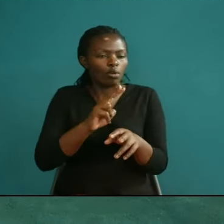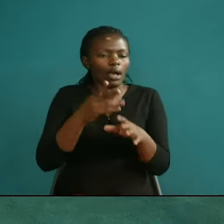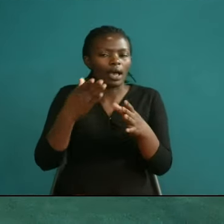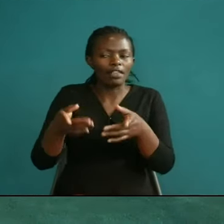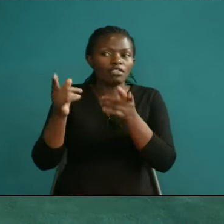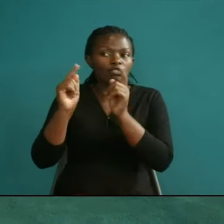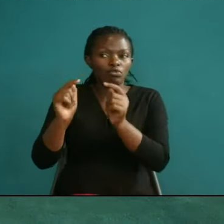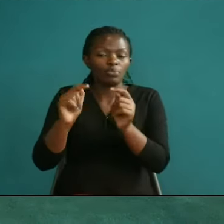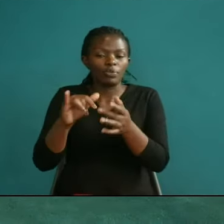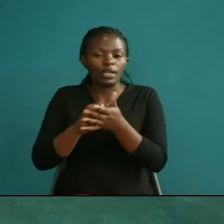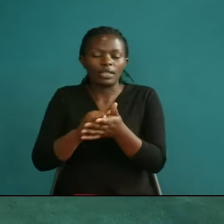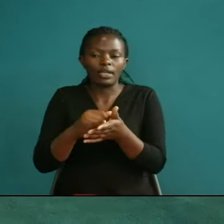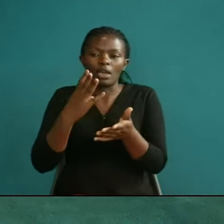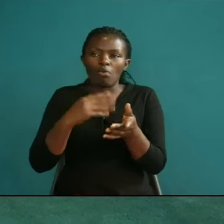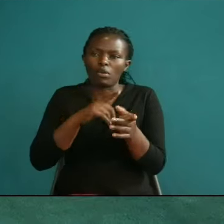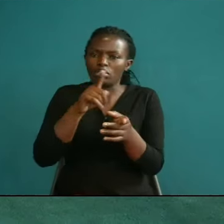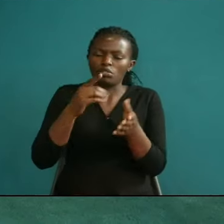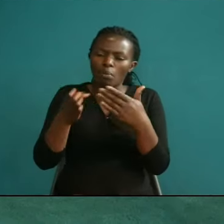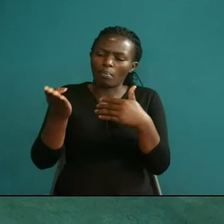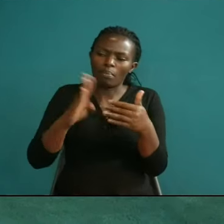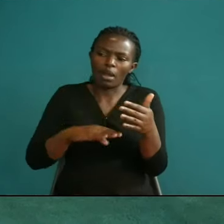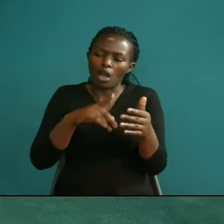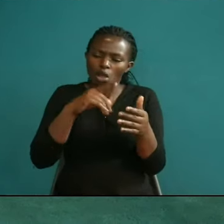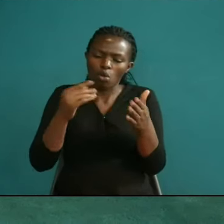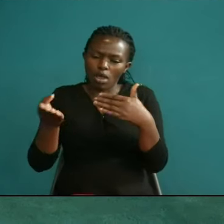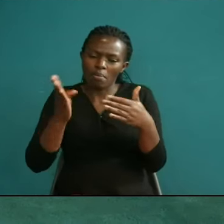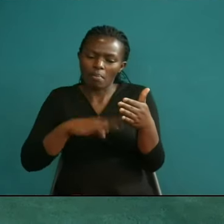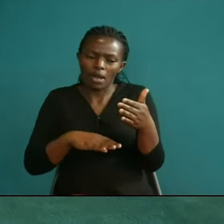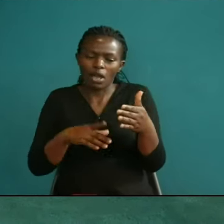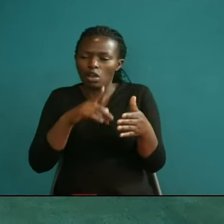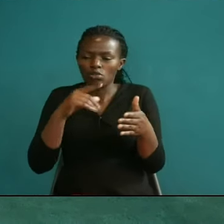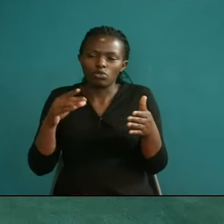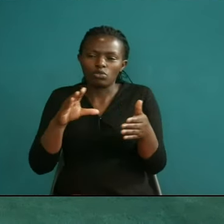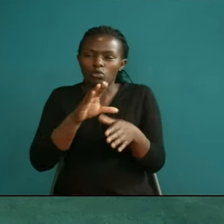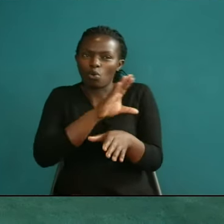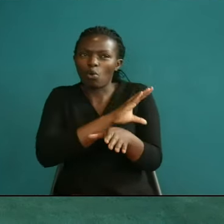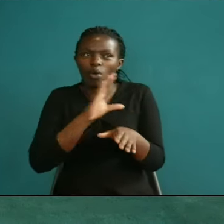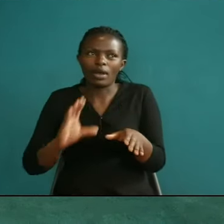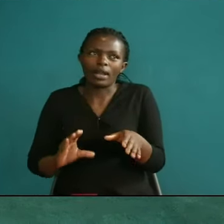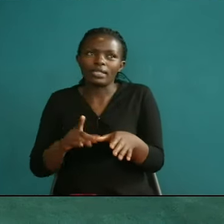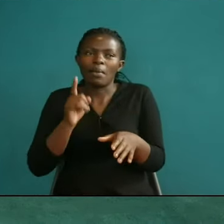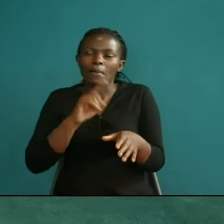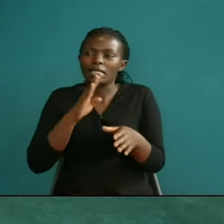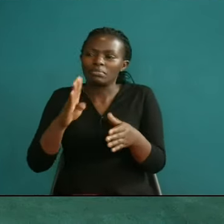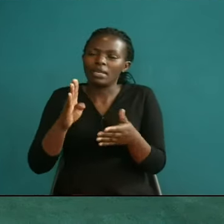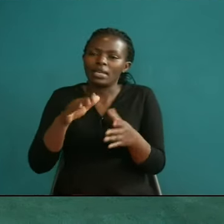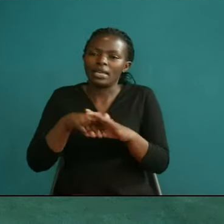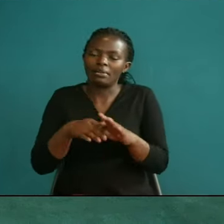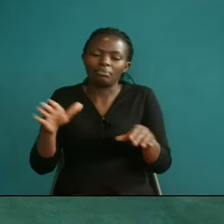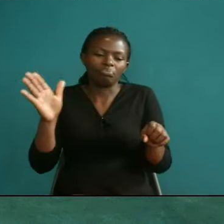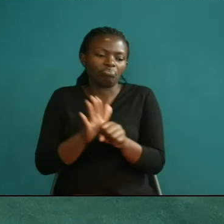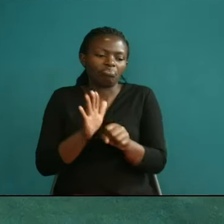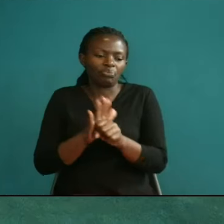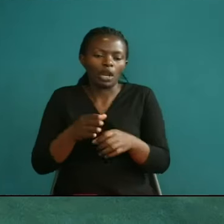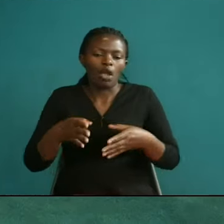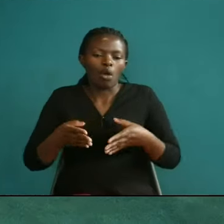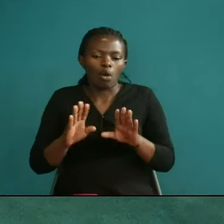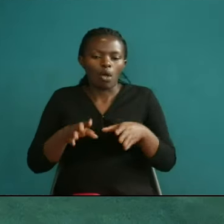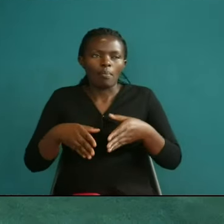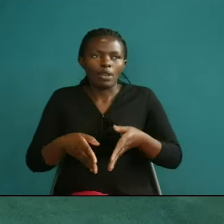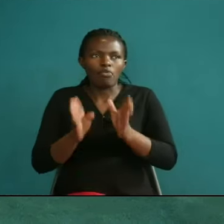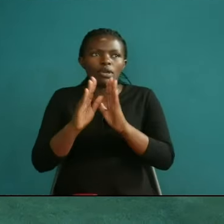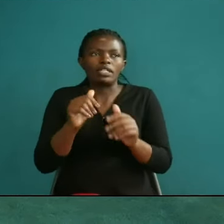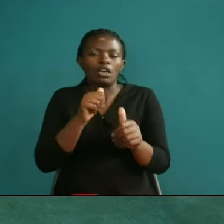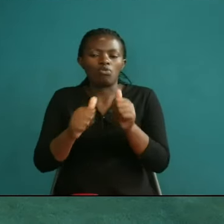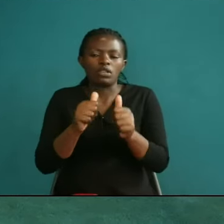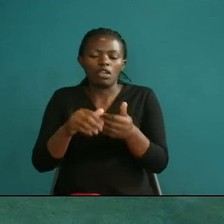topic, I want you back. Going back to Christ can be in many ways. You can go back to Christ through baptism, confession of your sins,